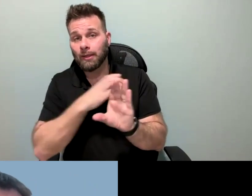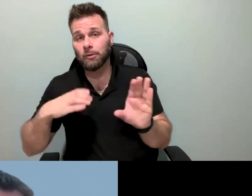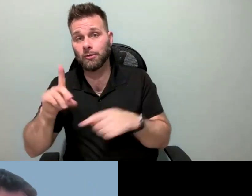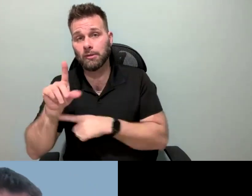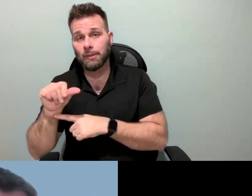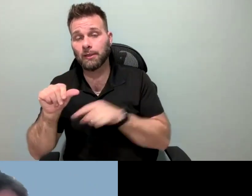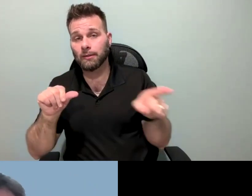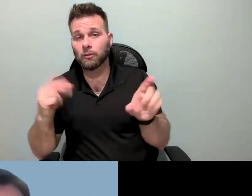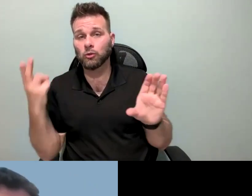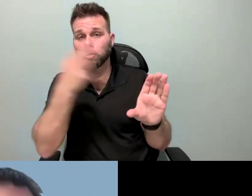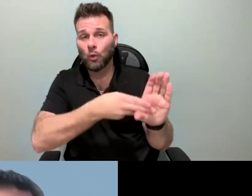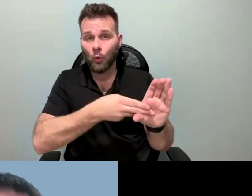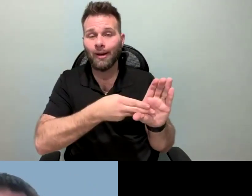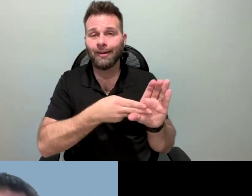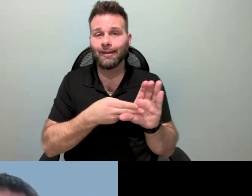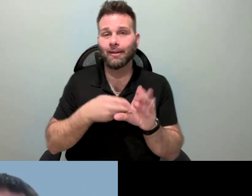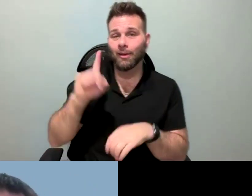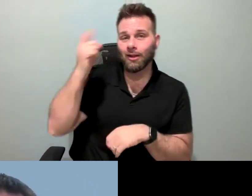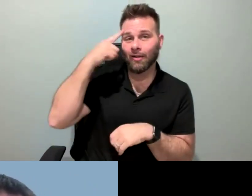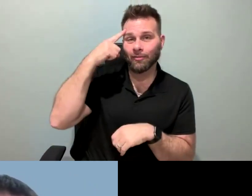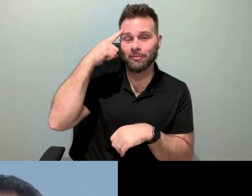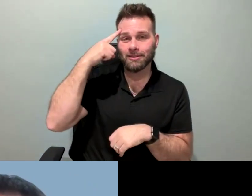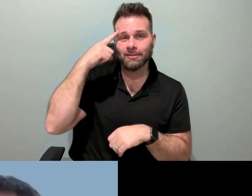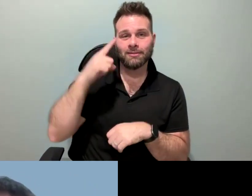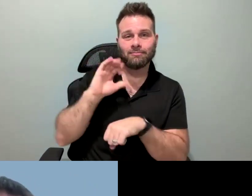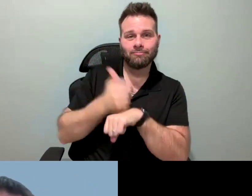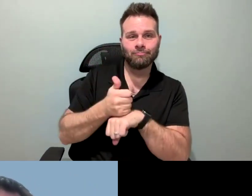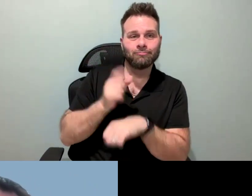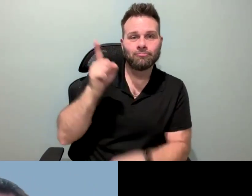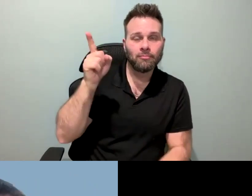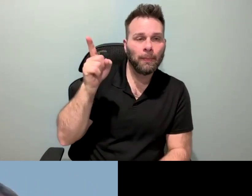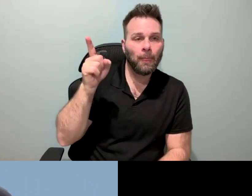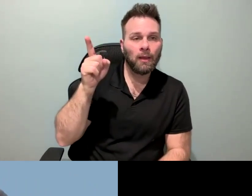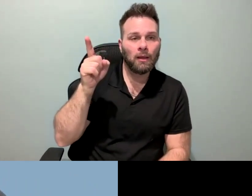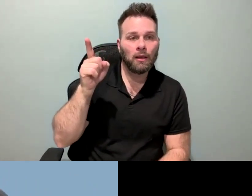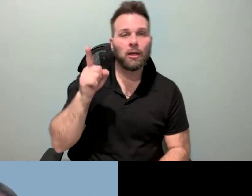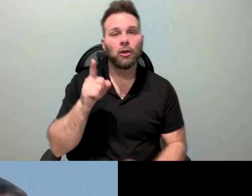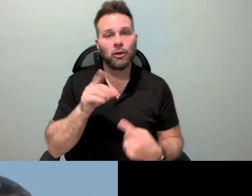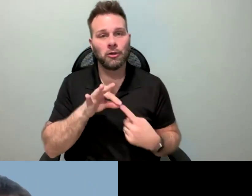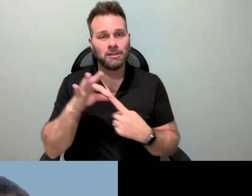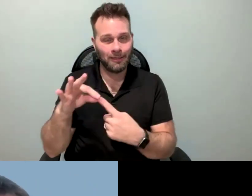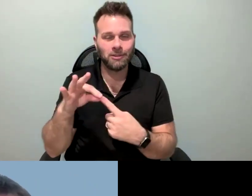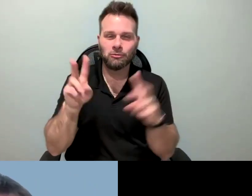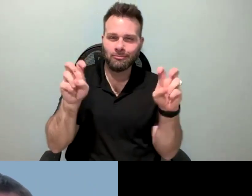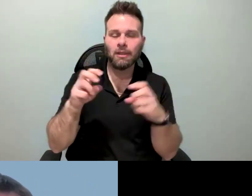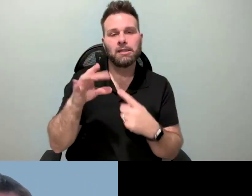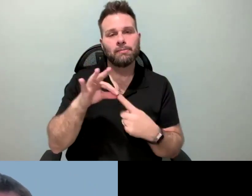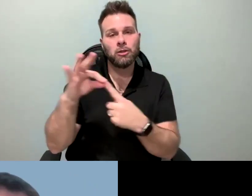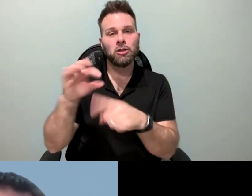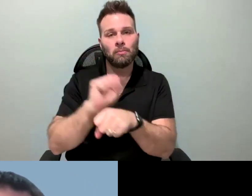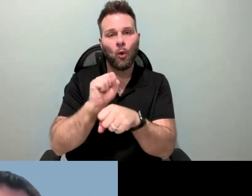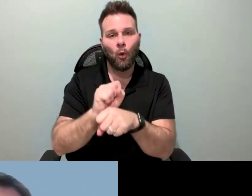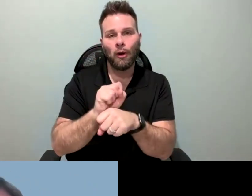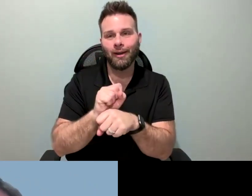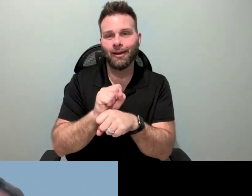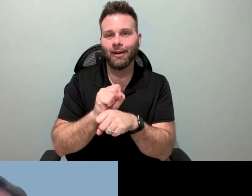the municipal kind of government structure, right? You're typically a special employee by the town. So